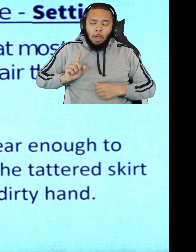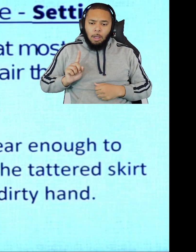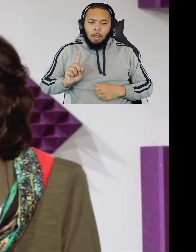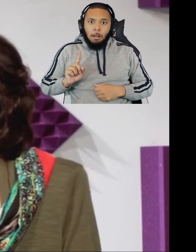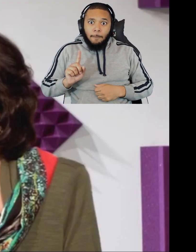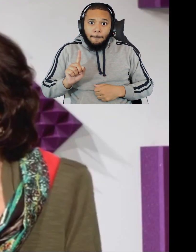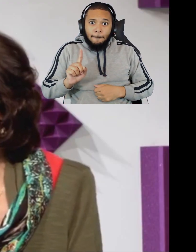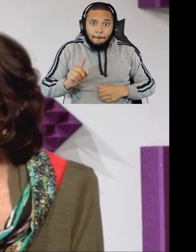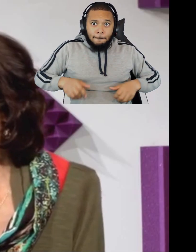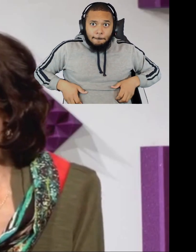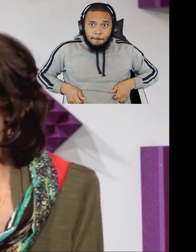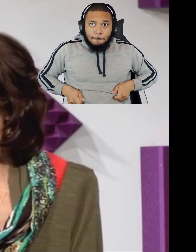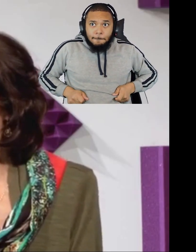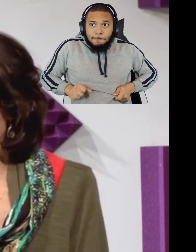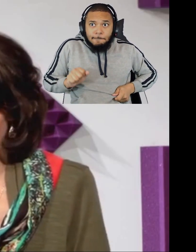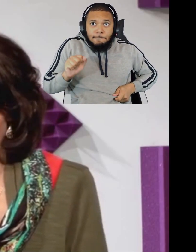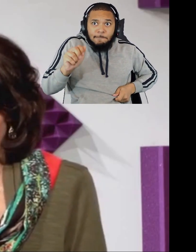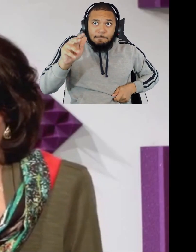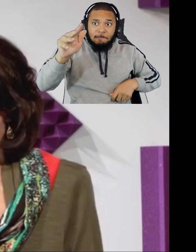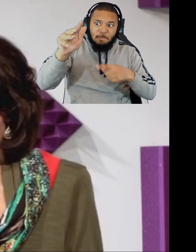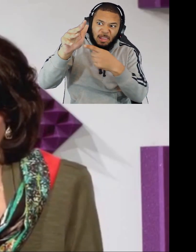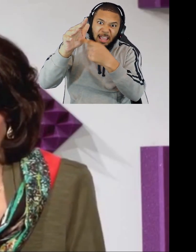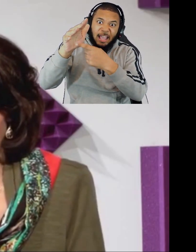you get? Are these rich people?